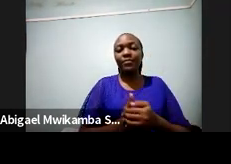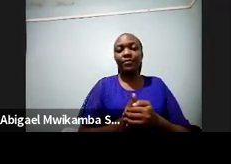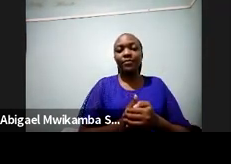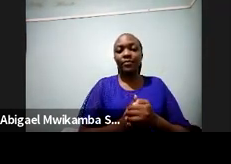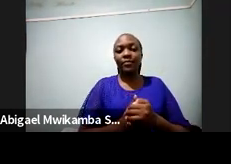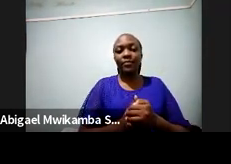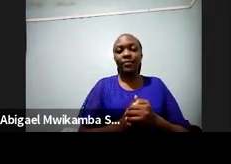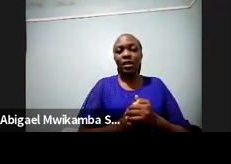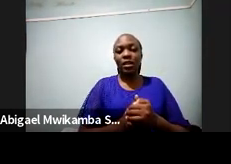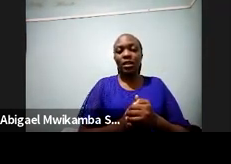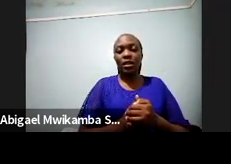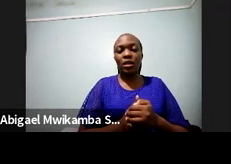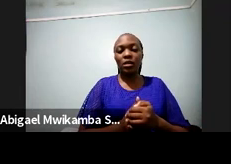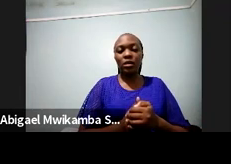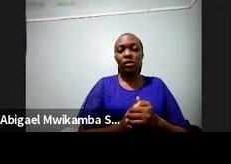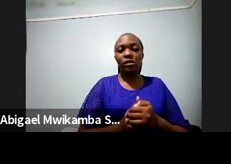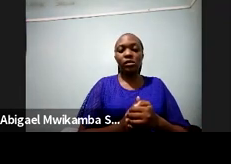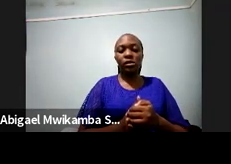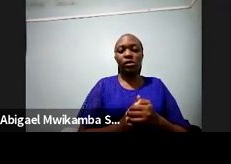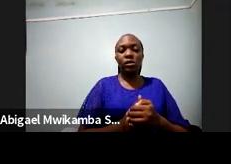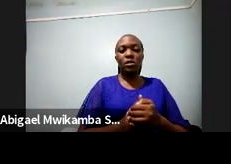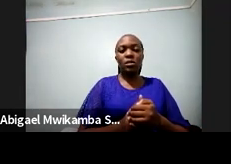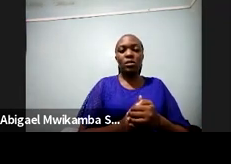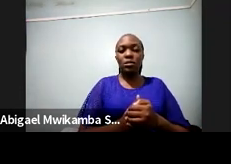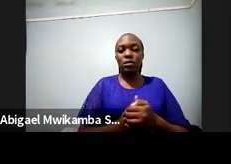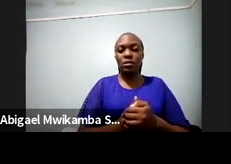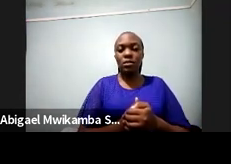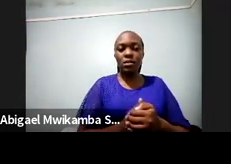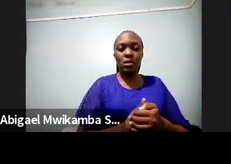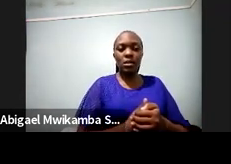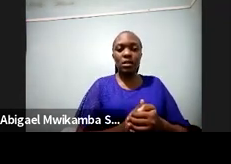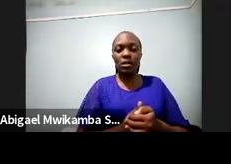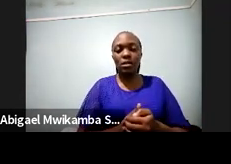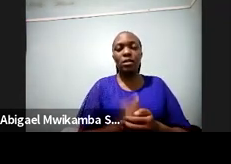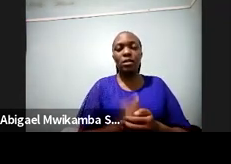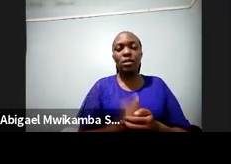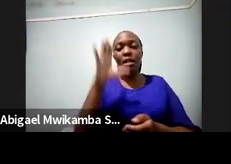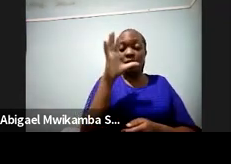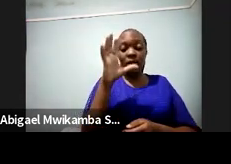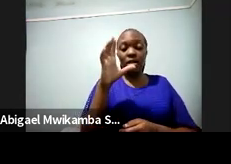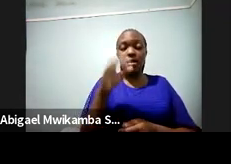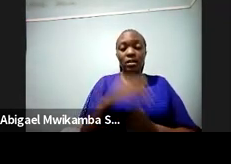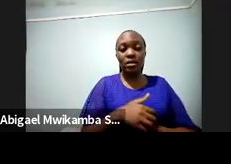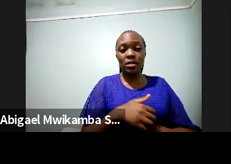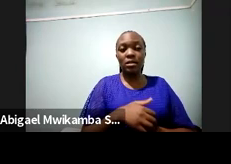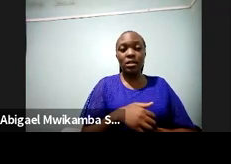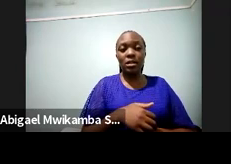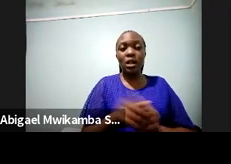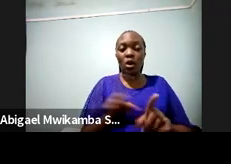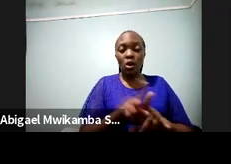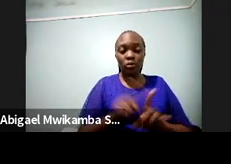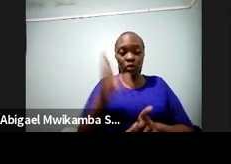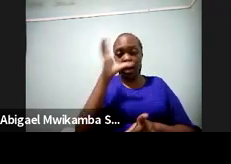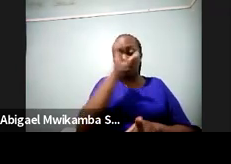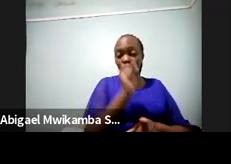of course get things right. Assuming all of us get a job or get something, a return by the age of 25, and